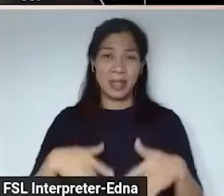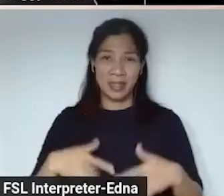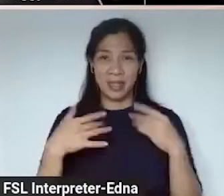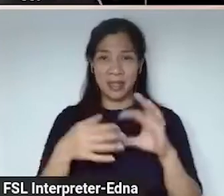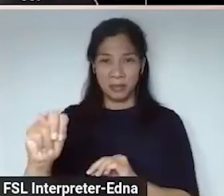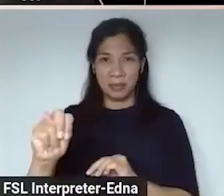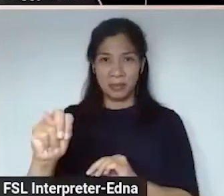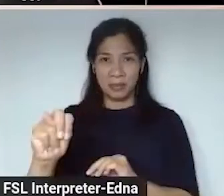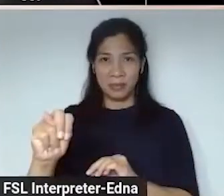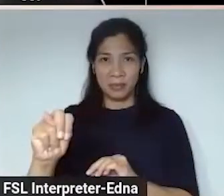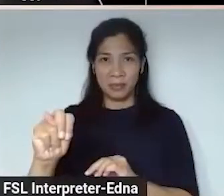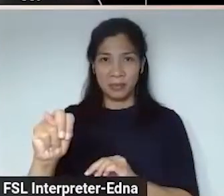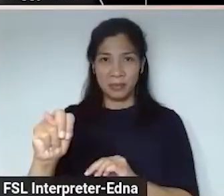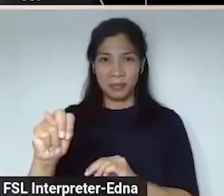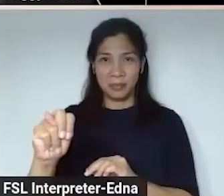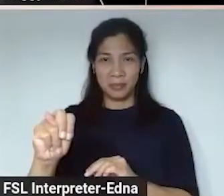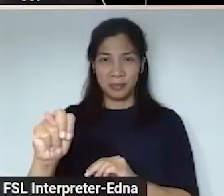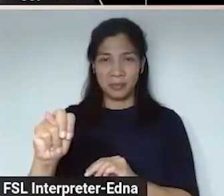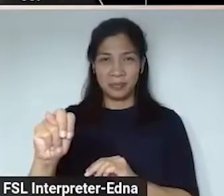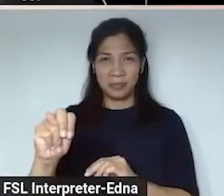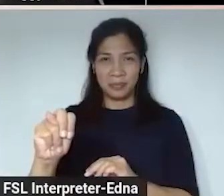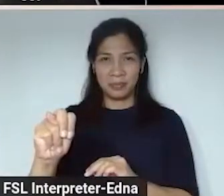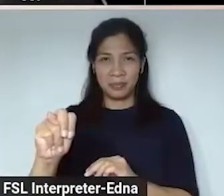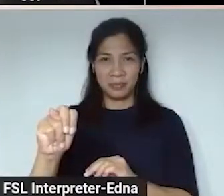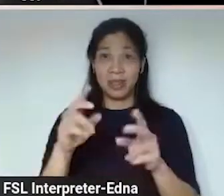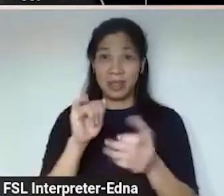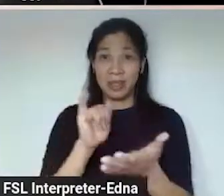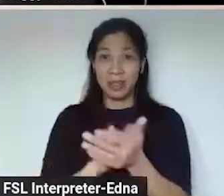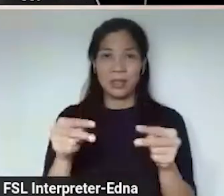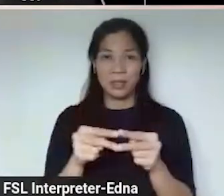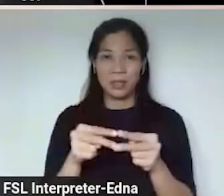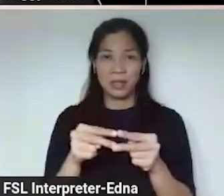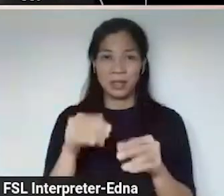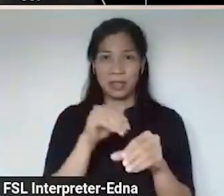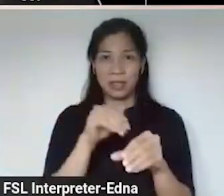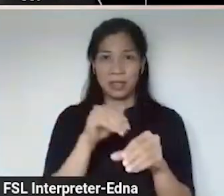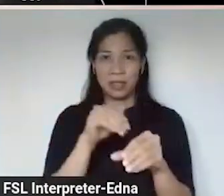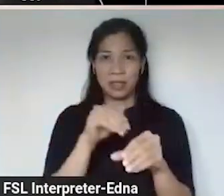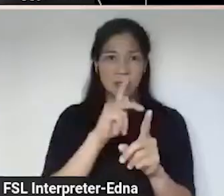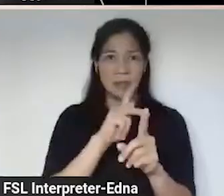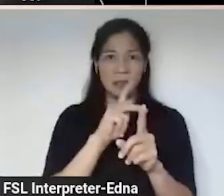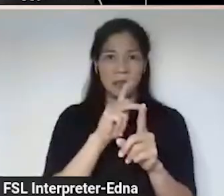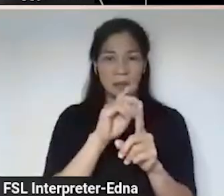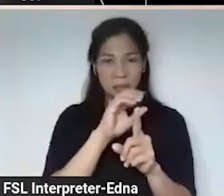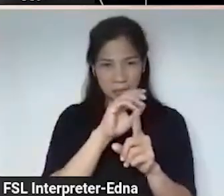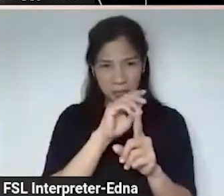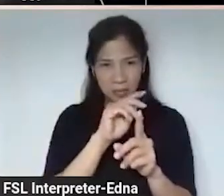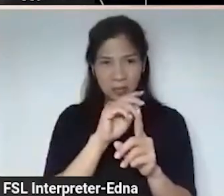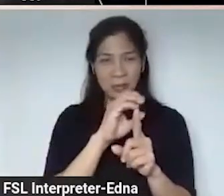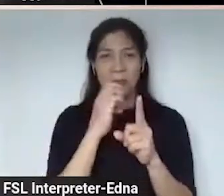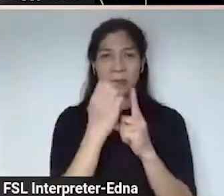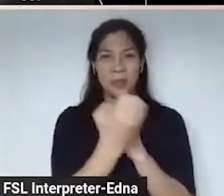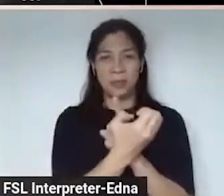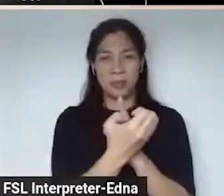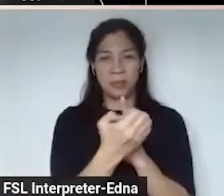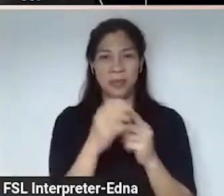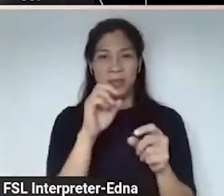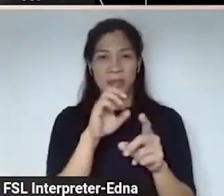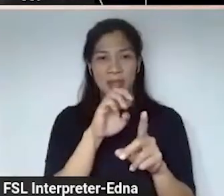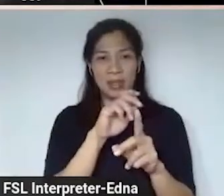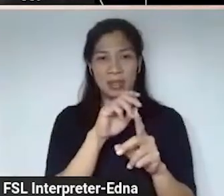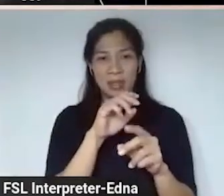in a work position niya, no, sa tahanang walang hagdanan. He's very competent. He's been